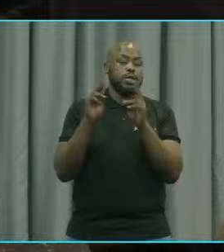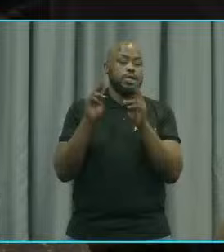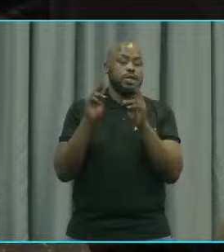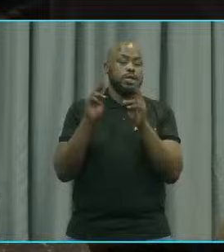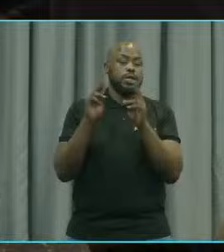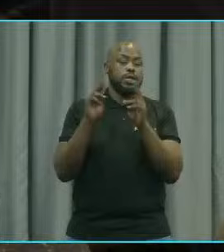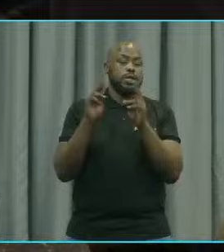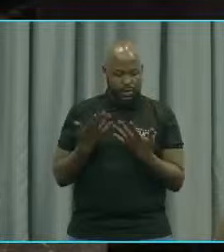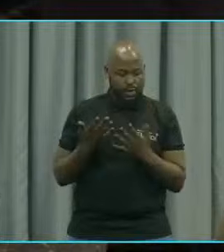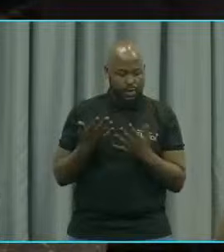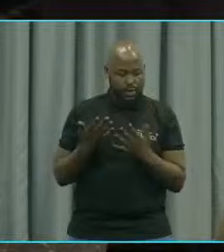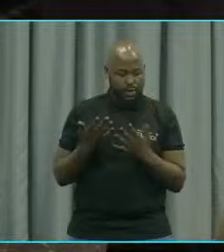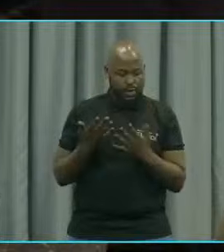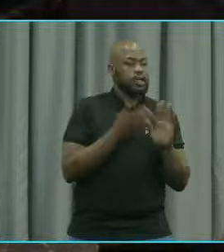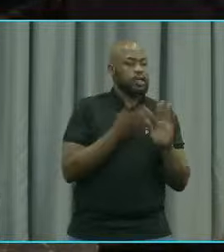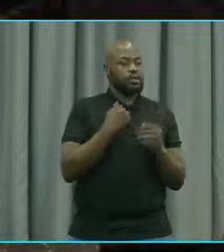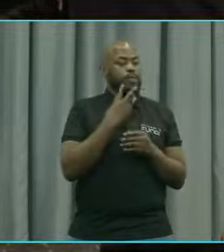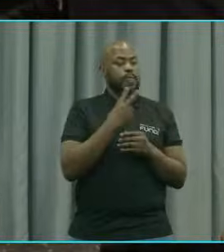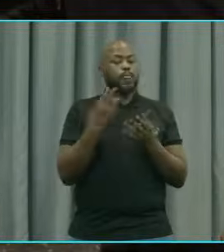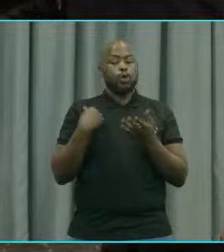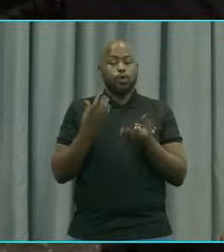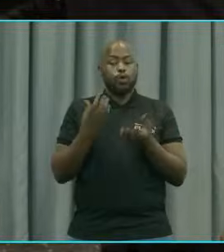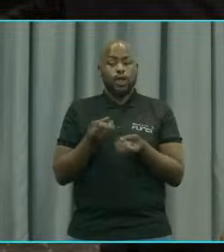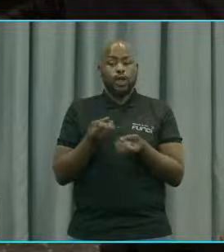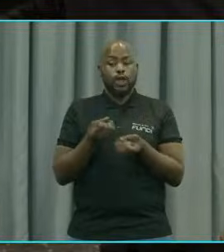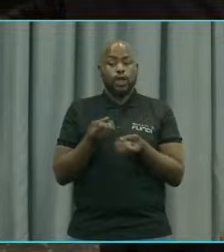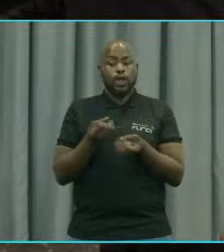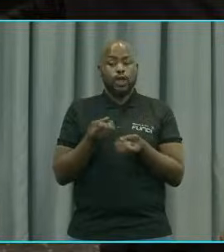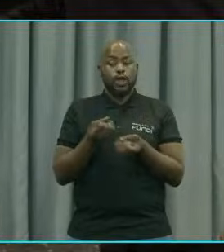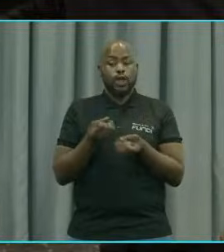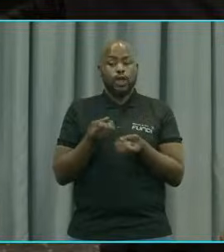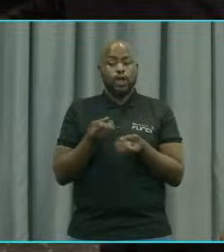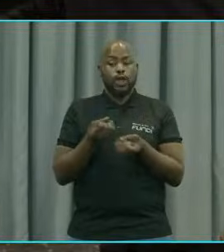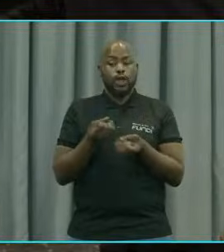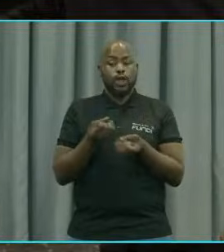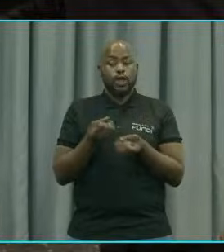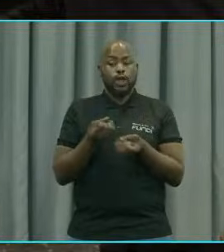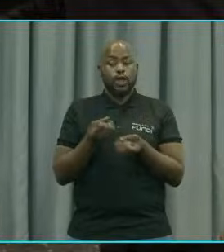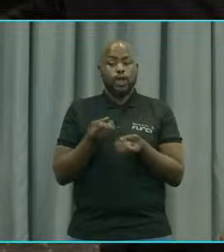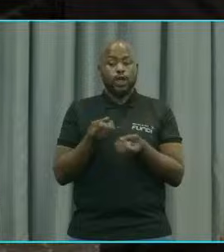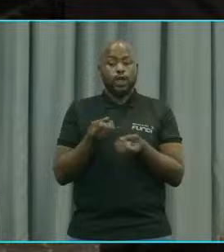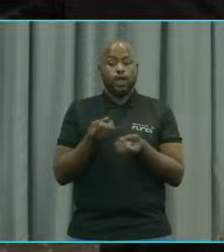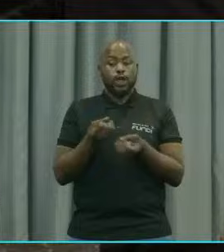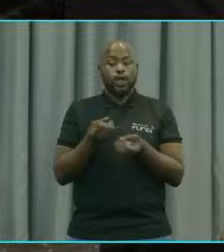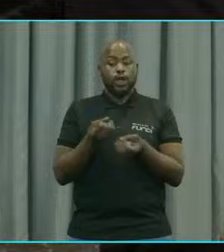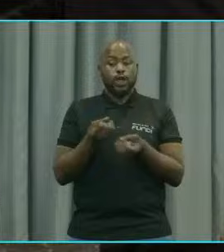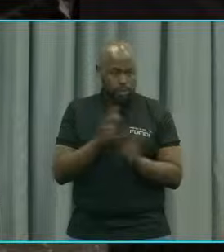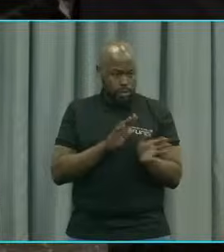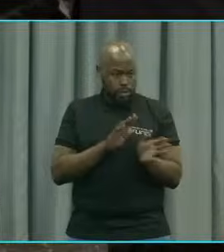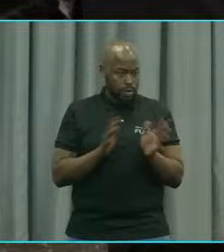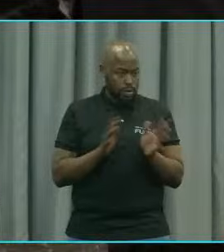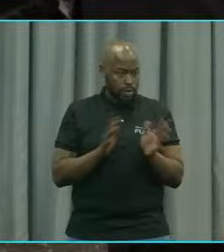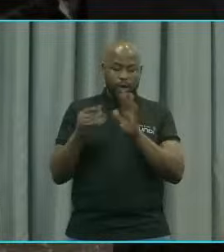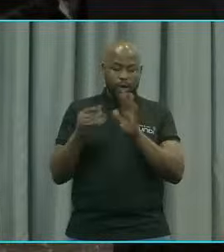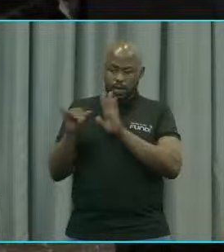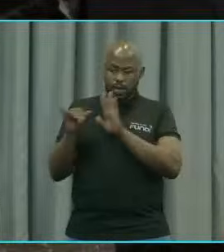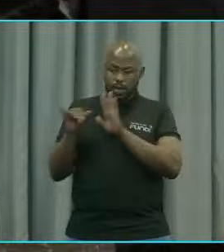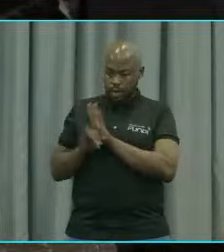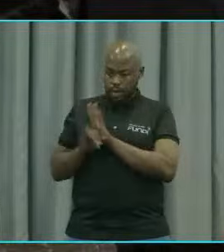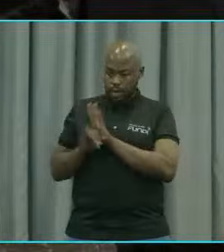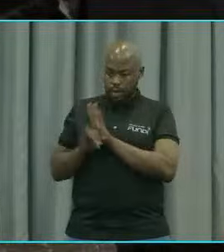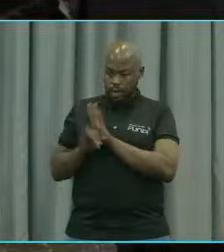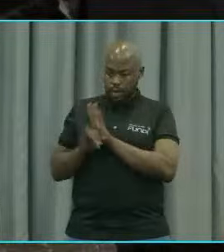slide and they say we've given you this amount of money. This amount of money actually has been spent. This amount of money we've identified that can be